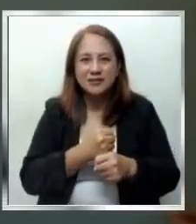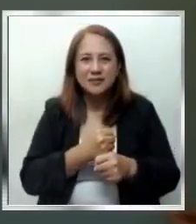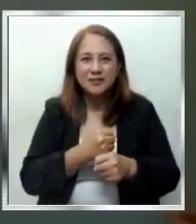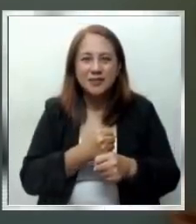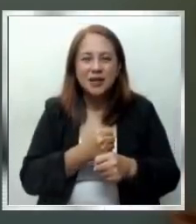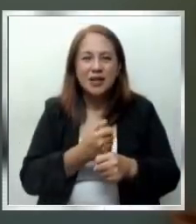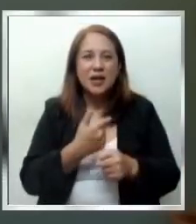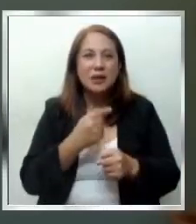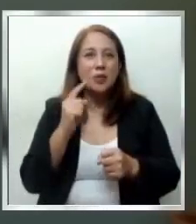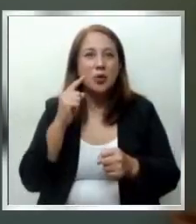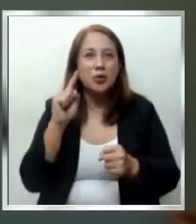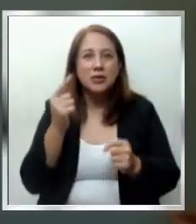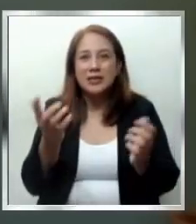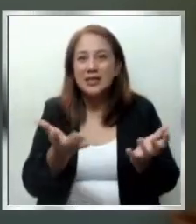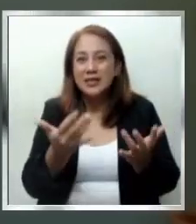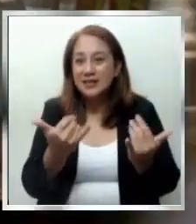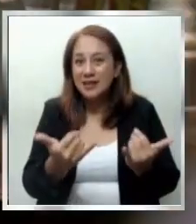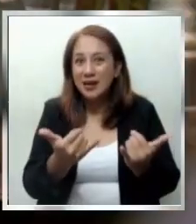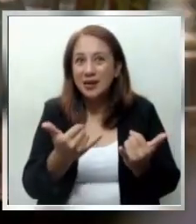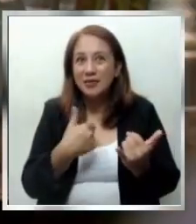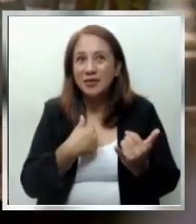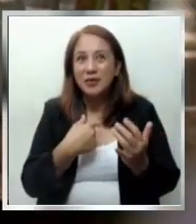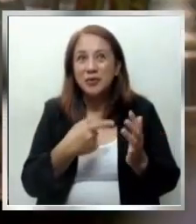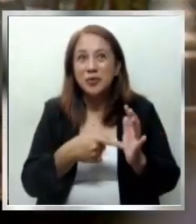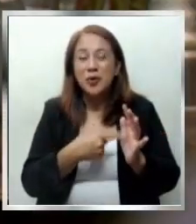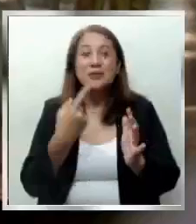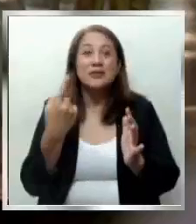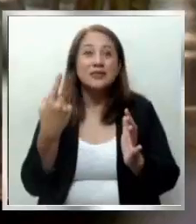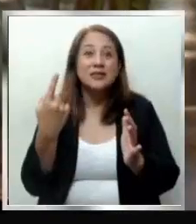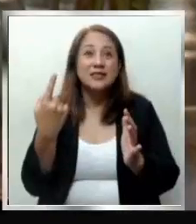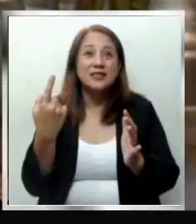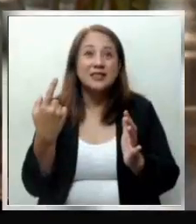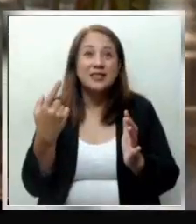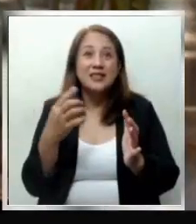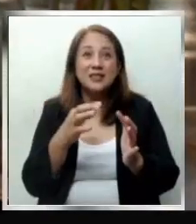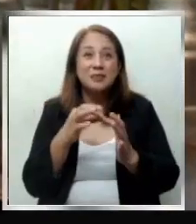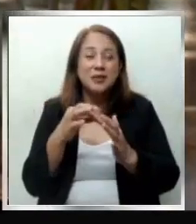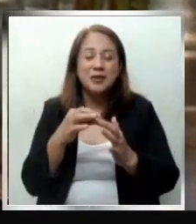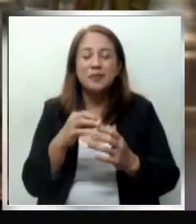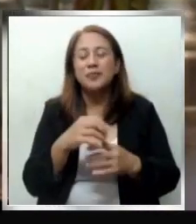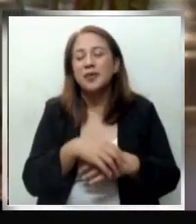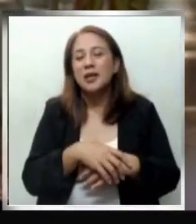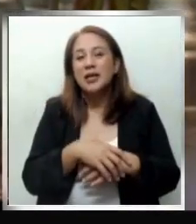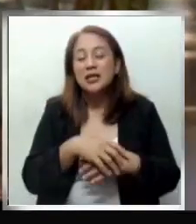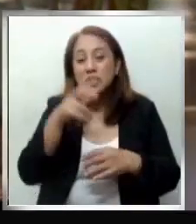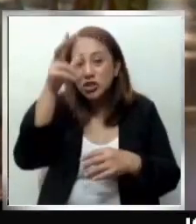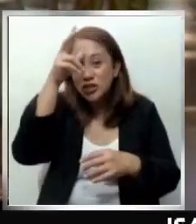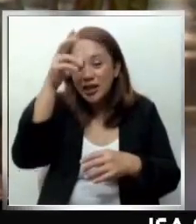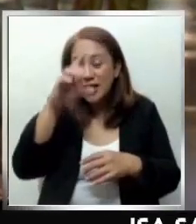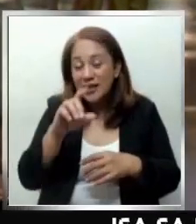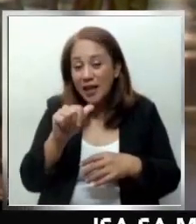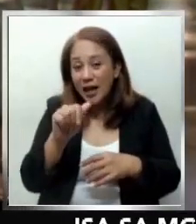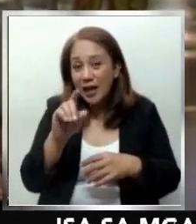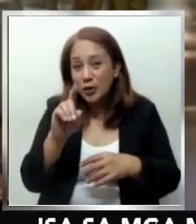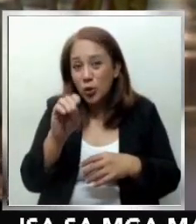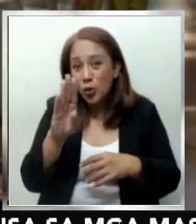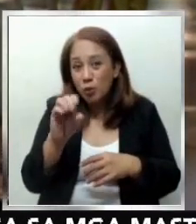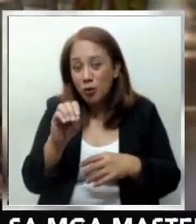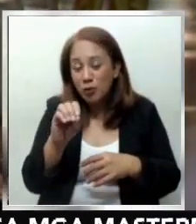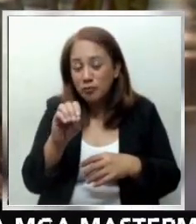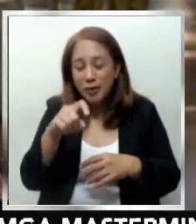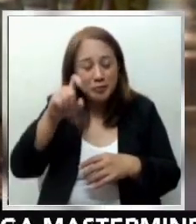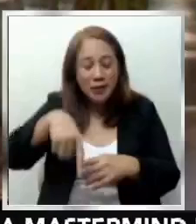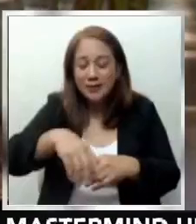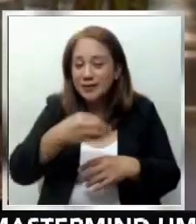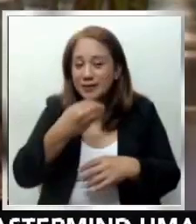here now like once. There's fresh chicken adobo right in front of me, and I'm just gonna have to do it. I have to. I